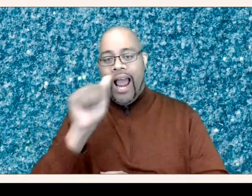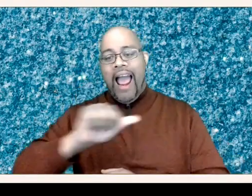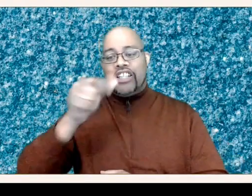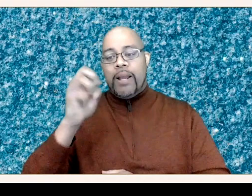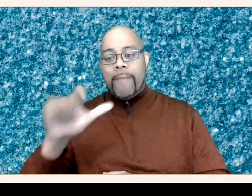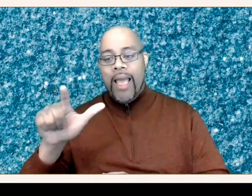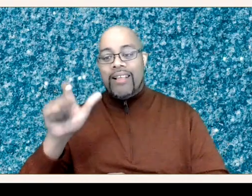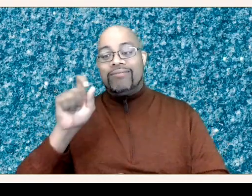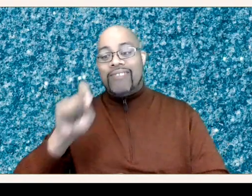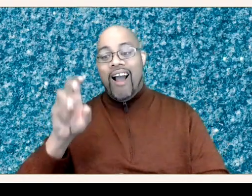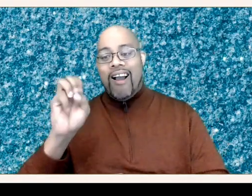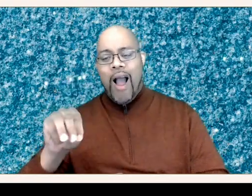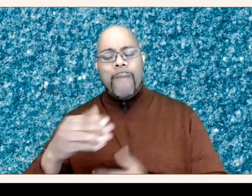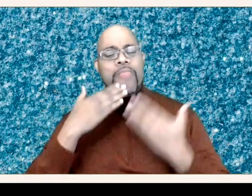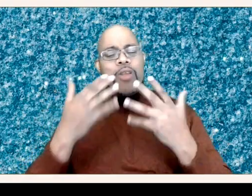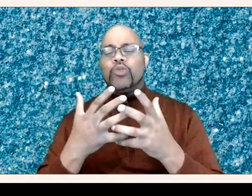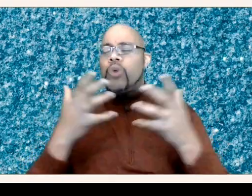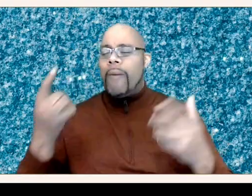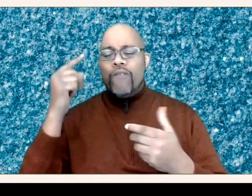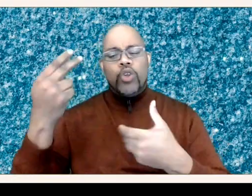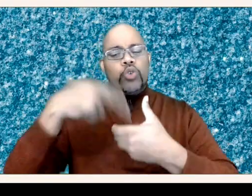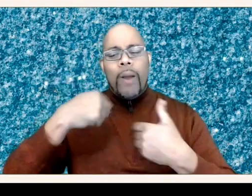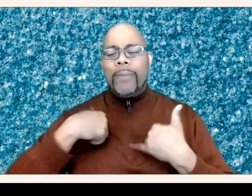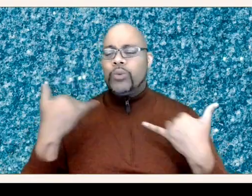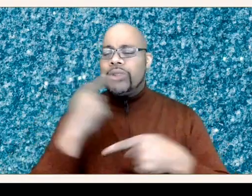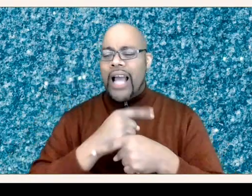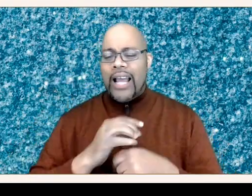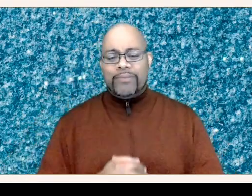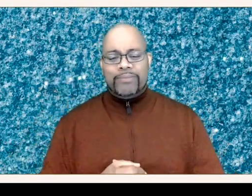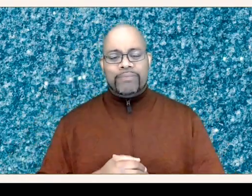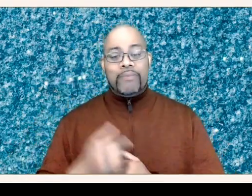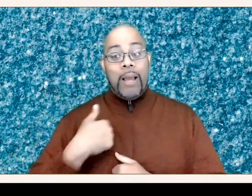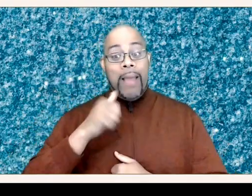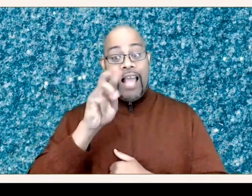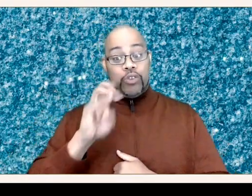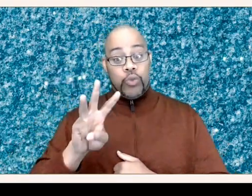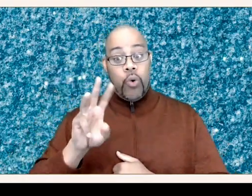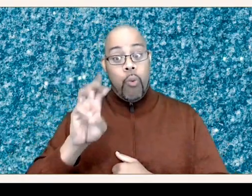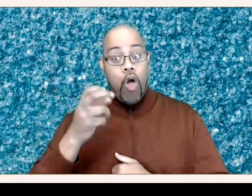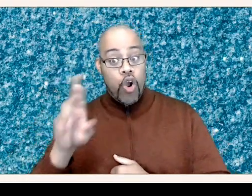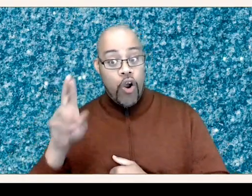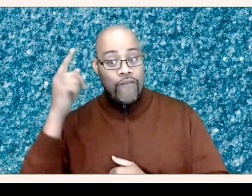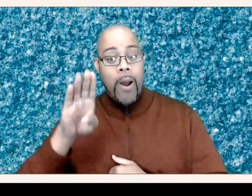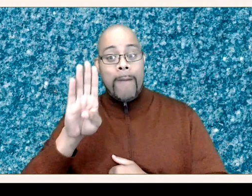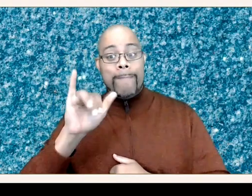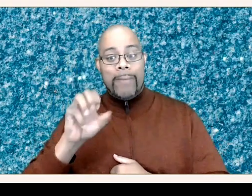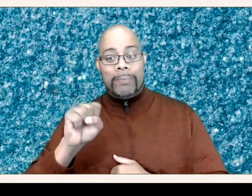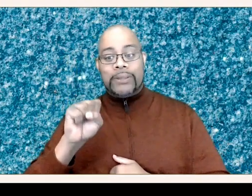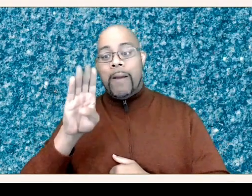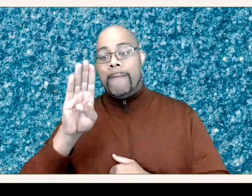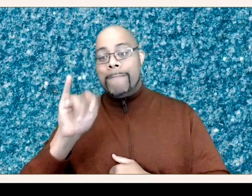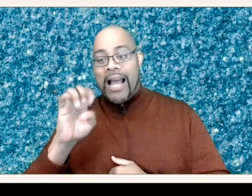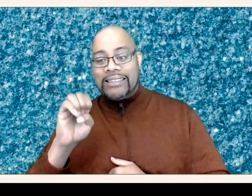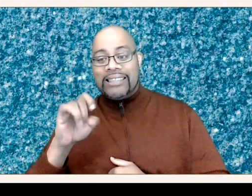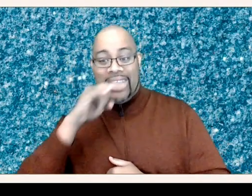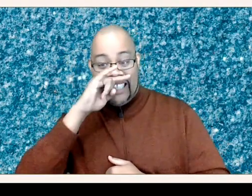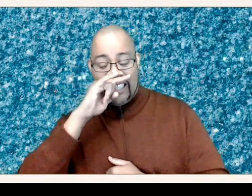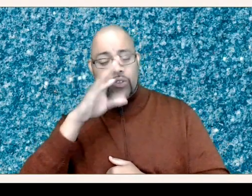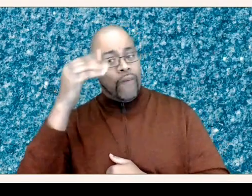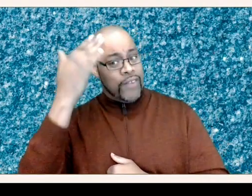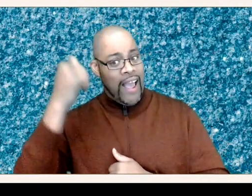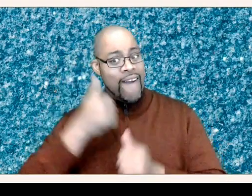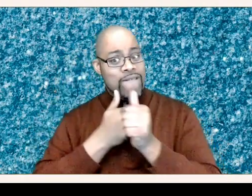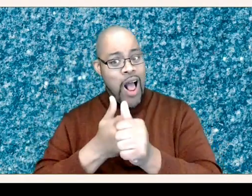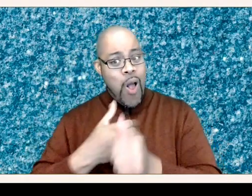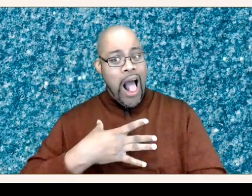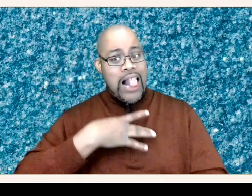andrewtheeducator@gmail.com. Thank you so much for joining me today. I'm Andrew Walker for BIMS Bites Kids. Don't forget to follow,